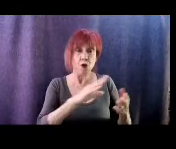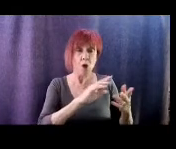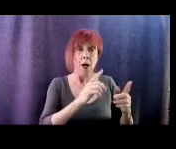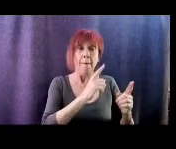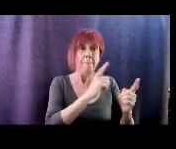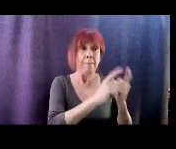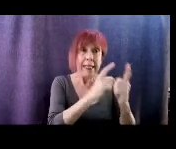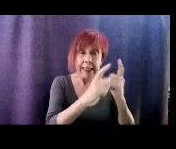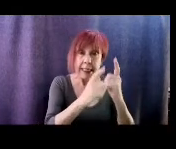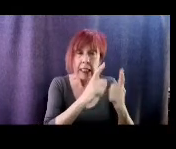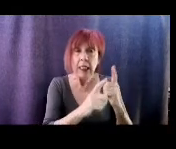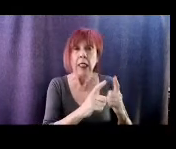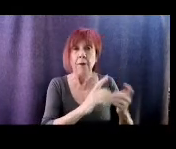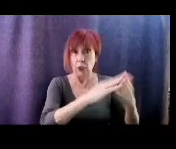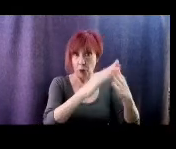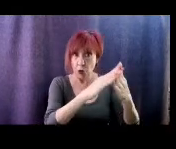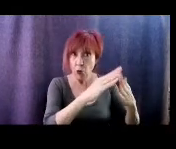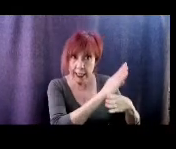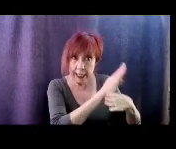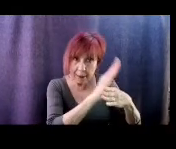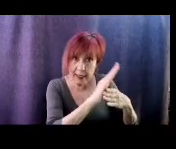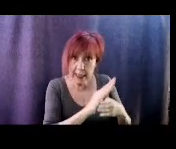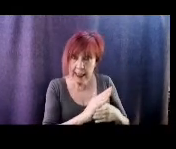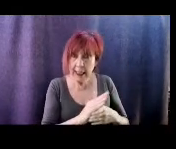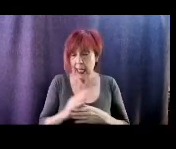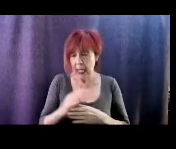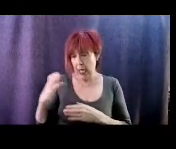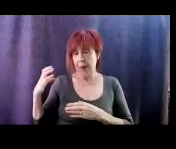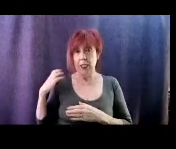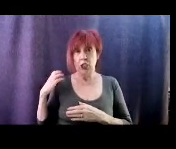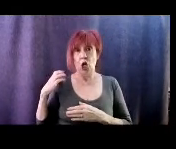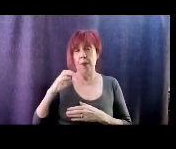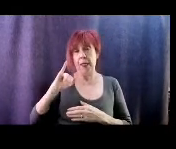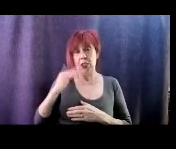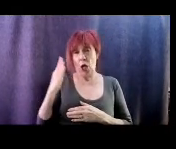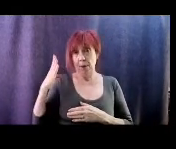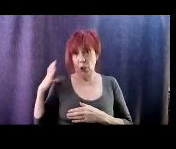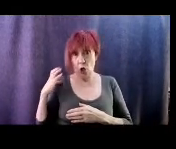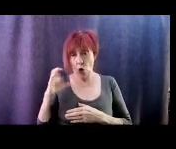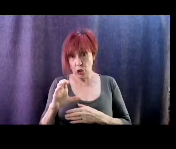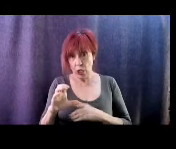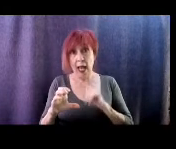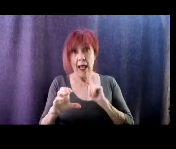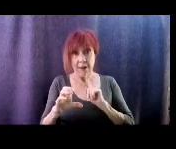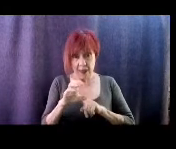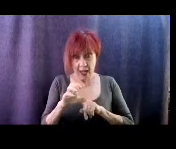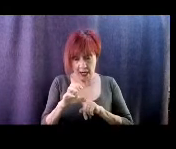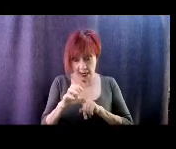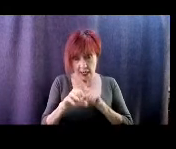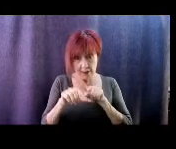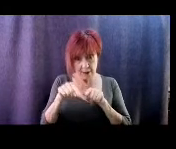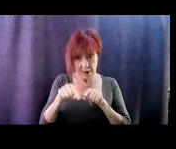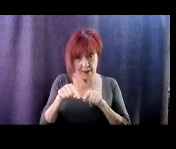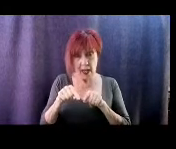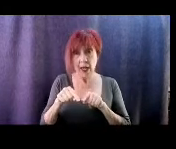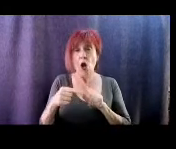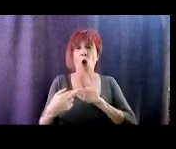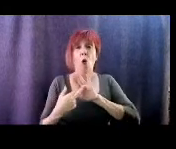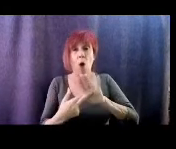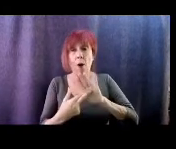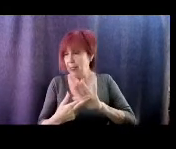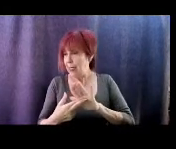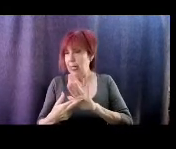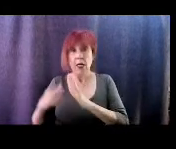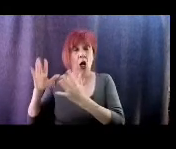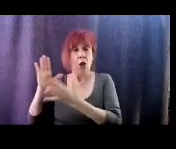are the teacher, and you are representing your school, your county, the whole educational system. And